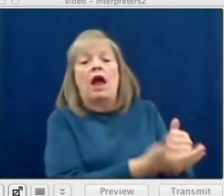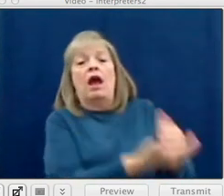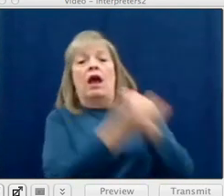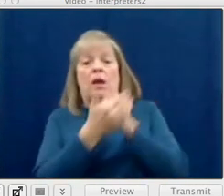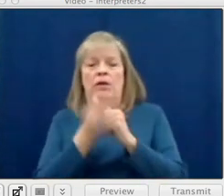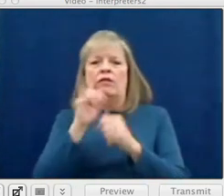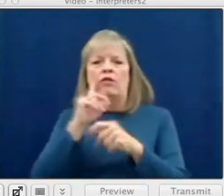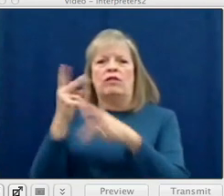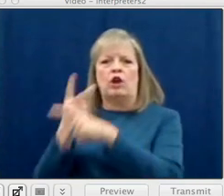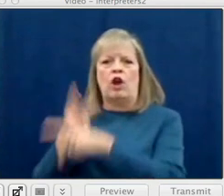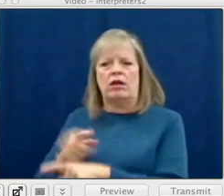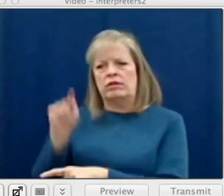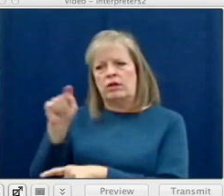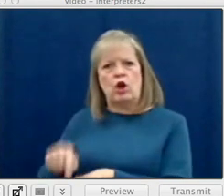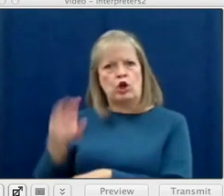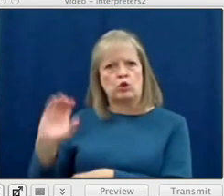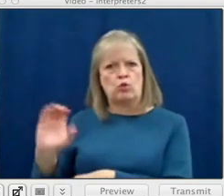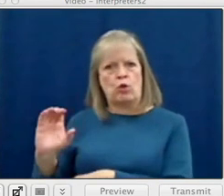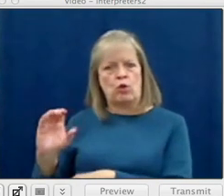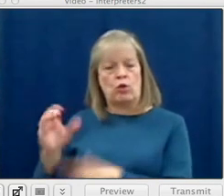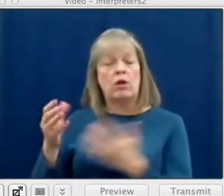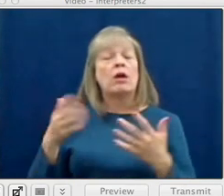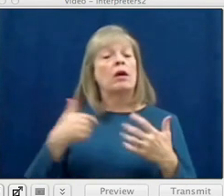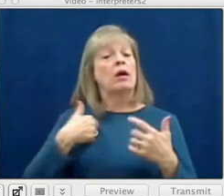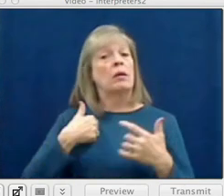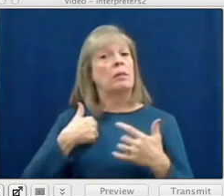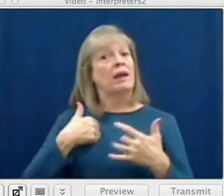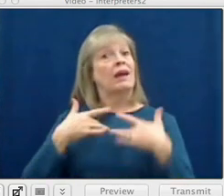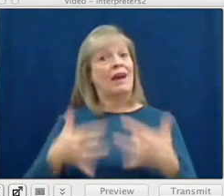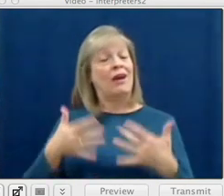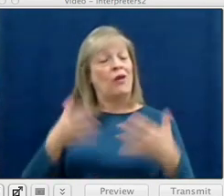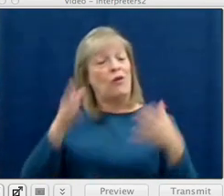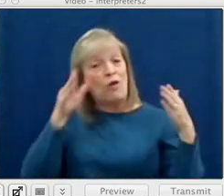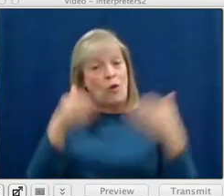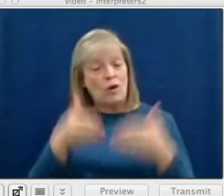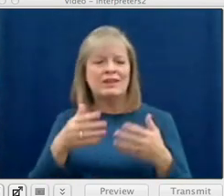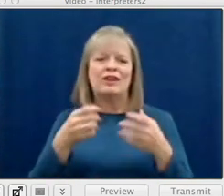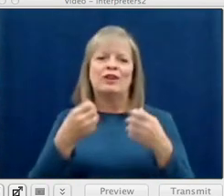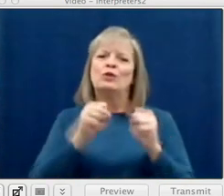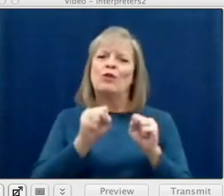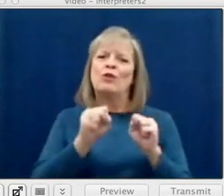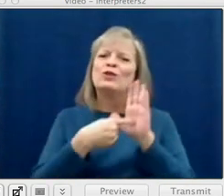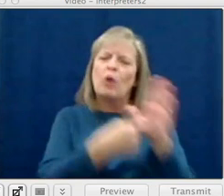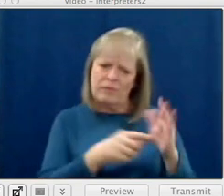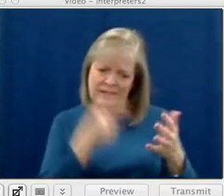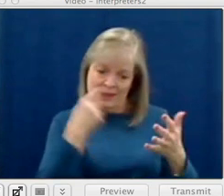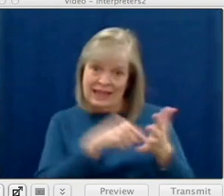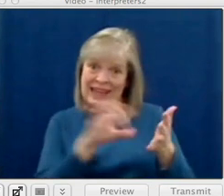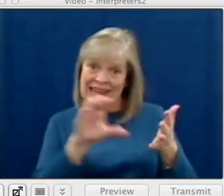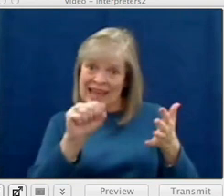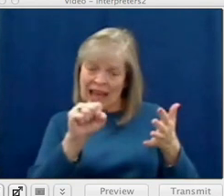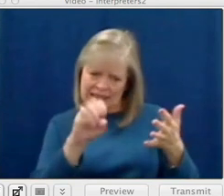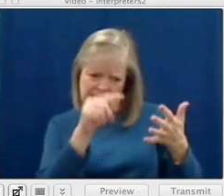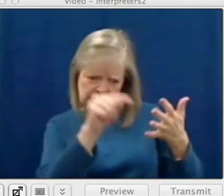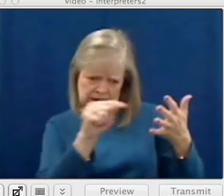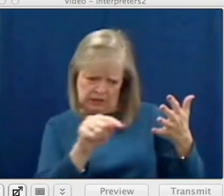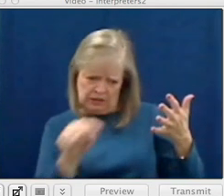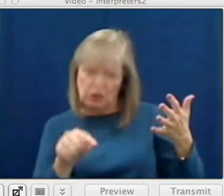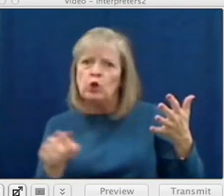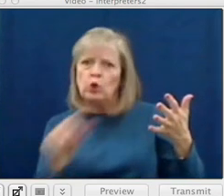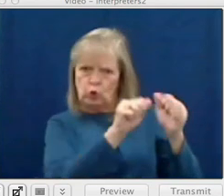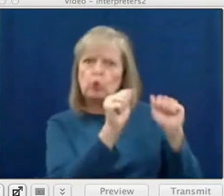But mostly, my focus usually ends up having to be on showing them in the case where there was an opportunity to do something,